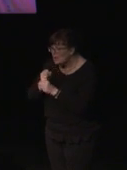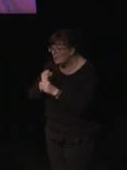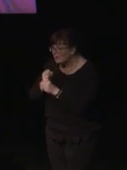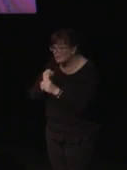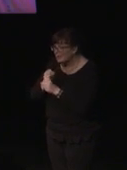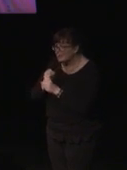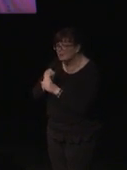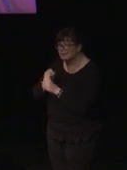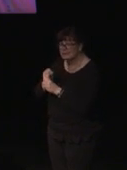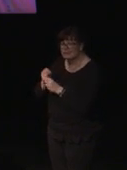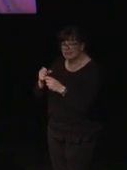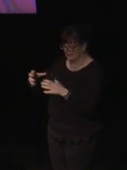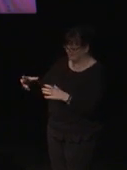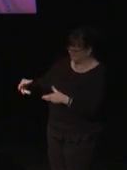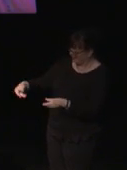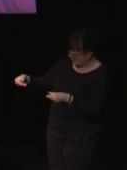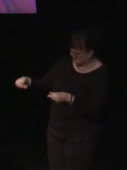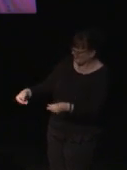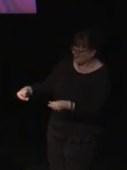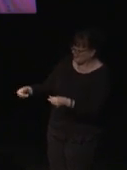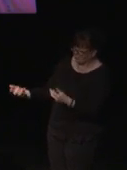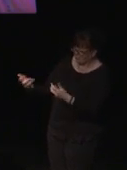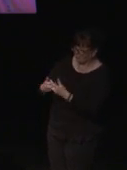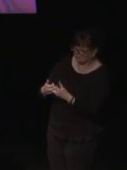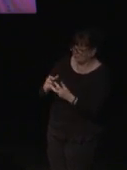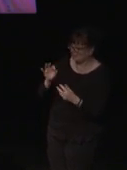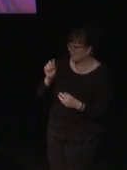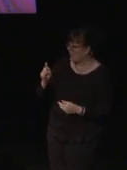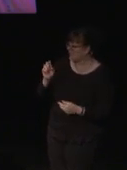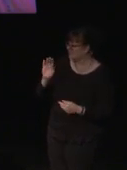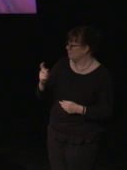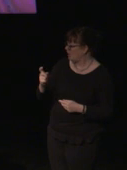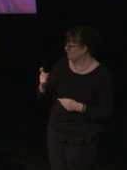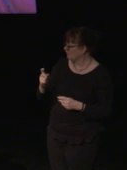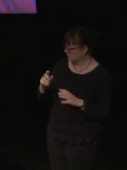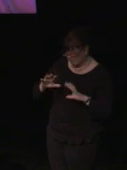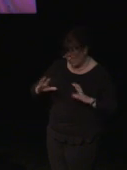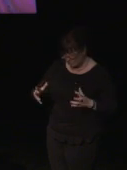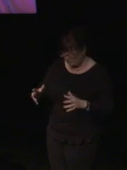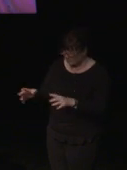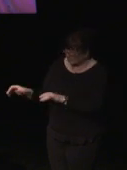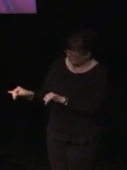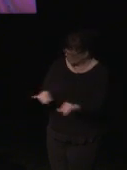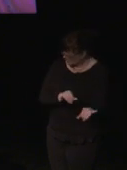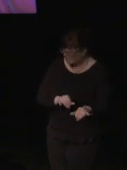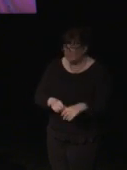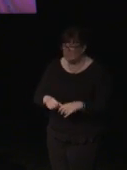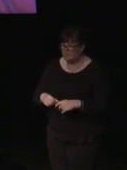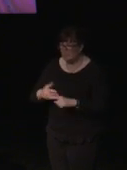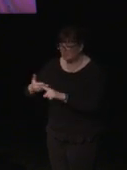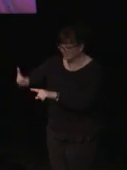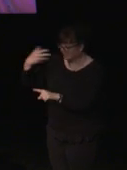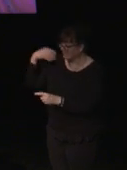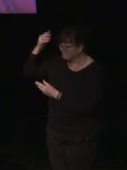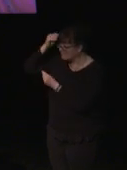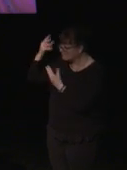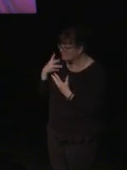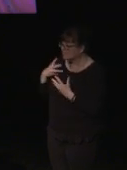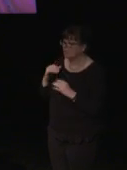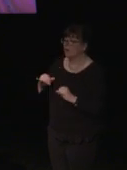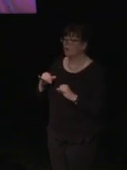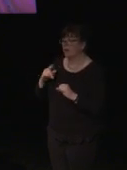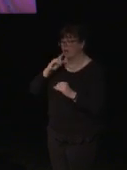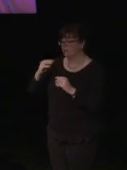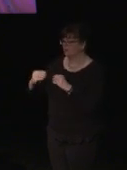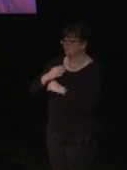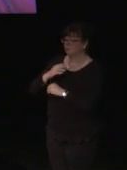family, having that information early enough in the cycle was so vital to how we sort of framed this that I really do feel like it made a lot of